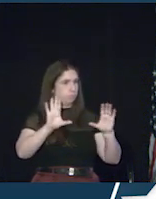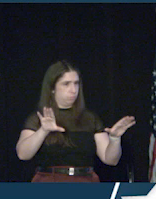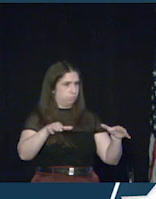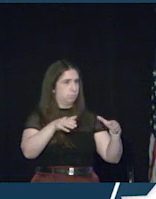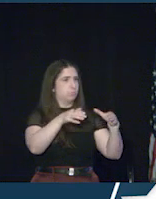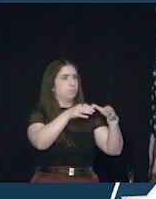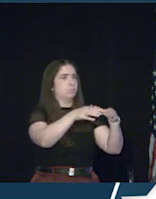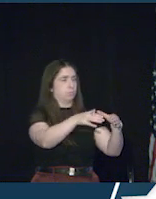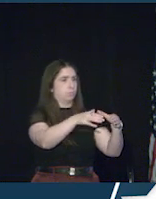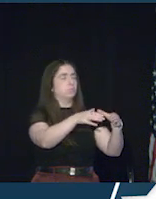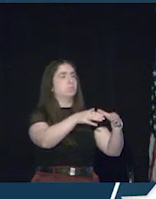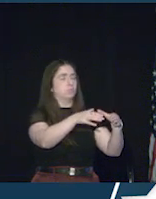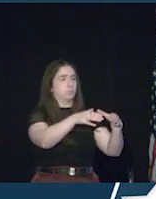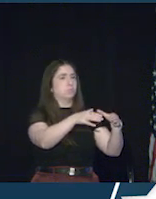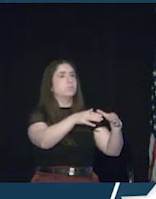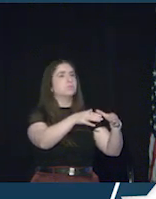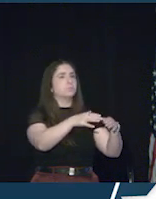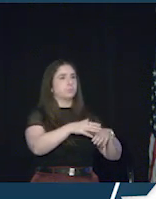water